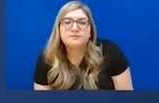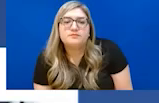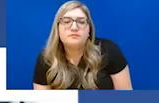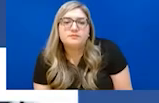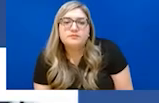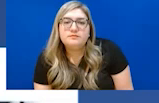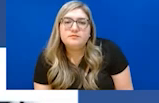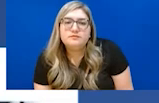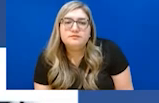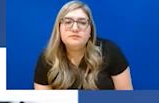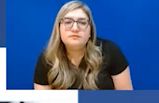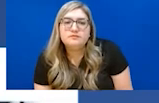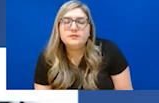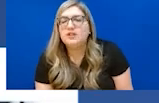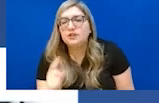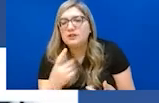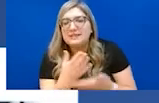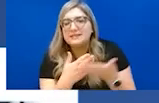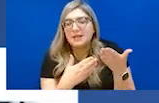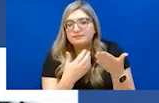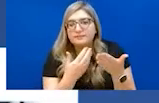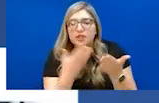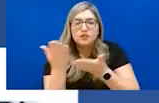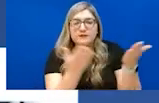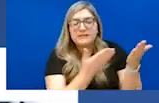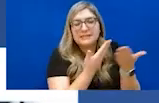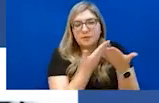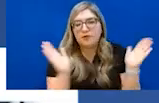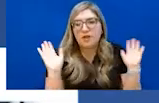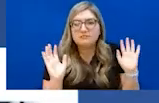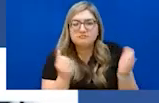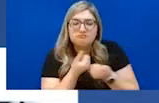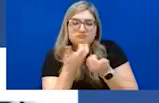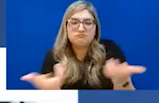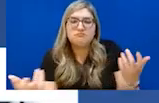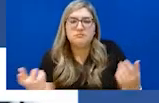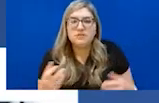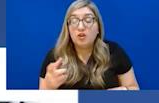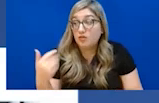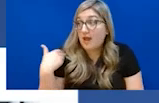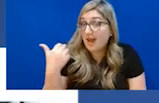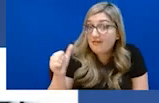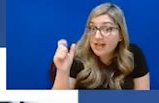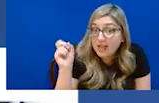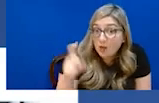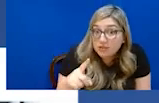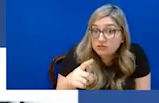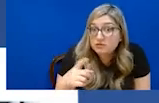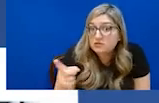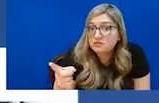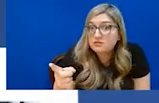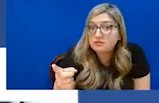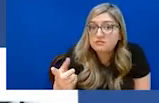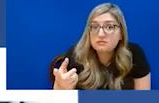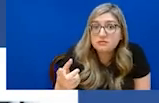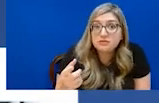those are the wraparound services. Is there any questions? You guys you can ask questions too. They're online. They're getting all the